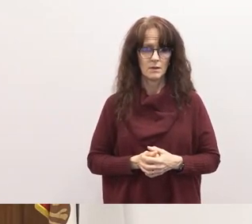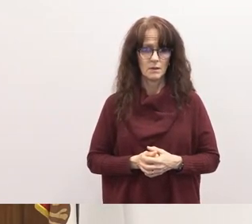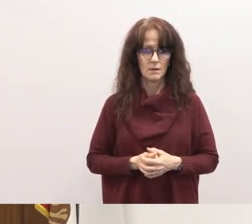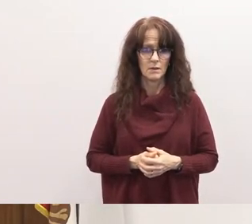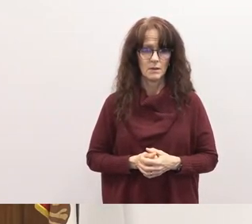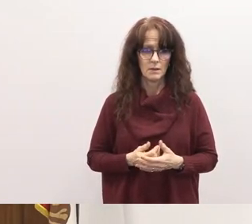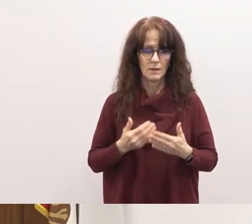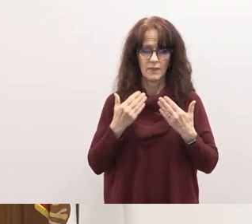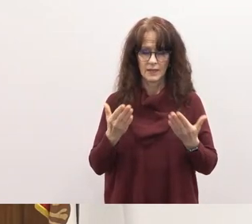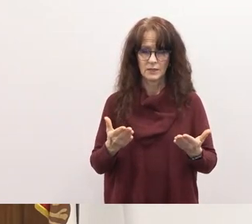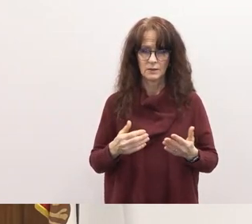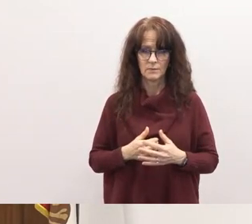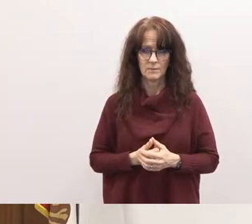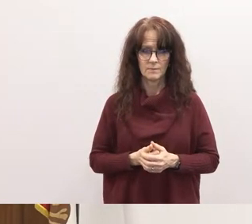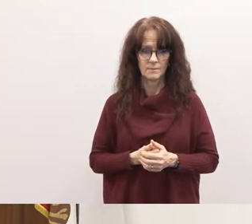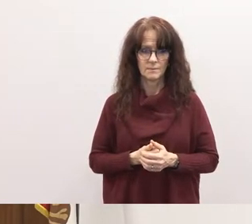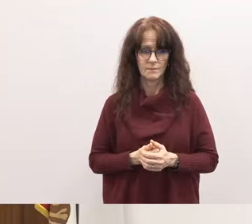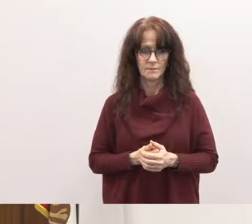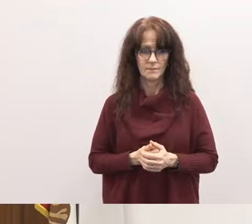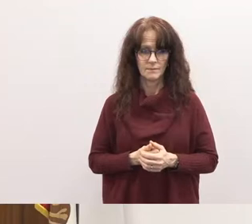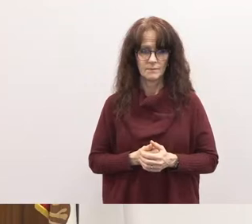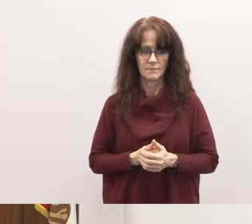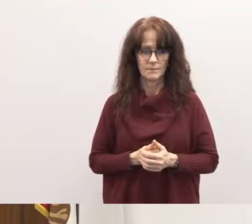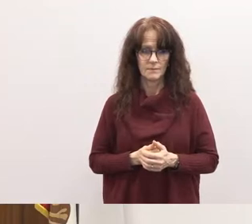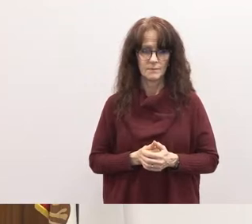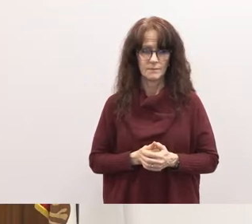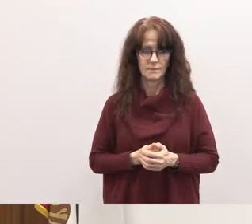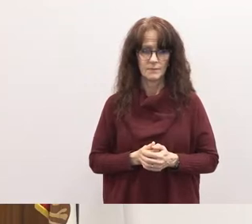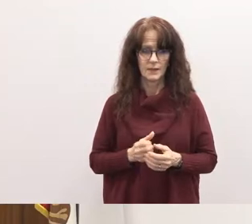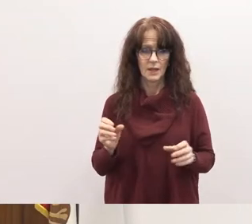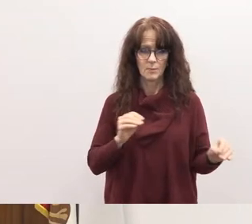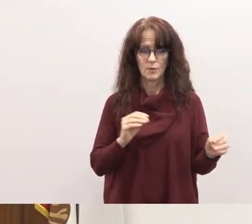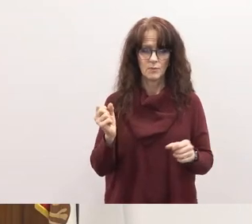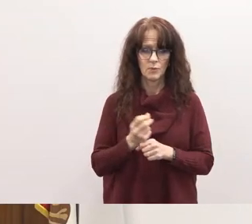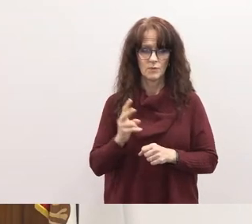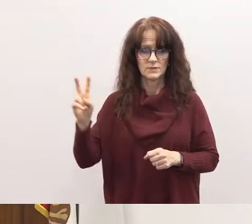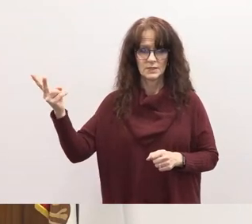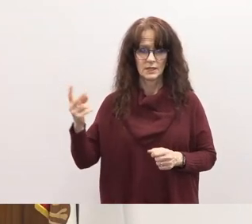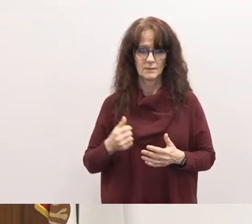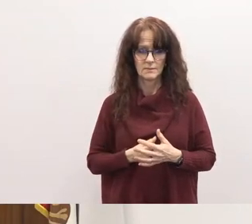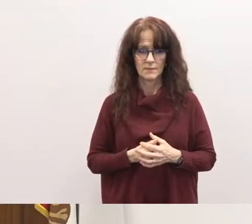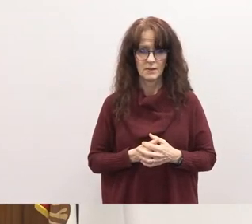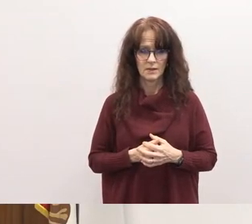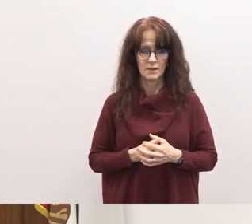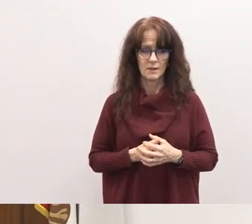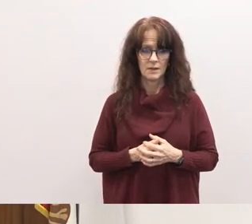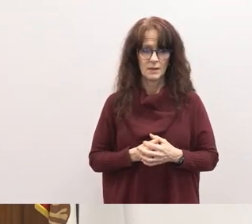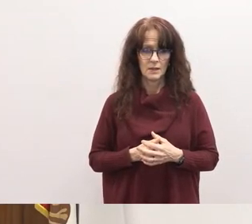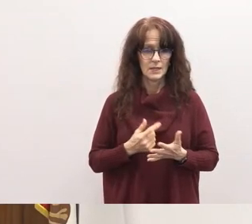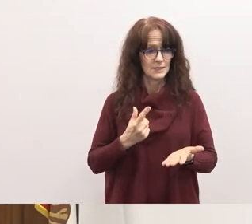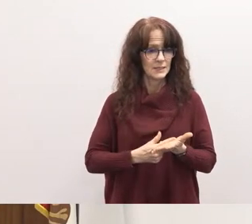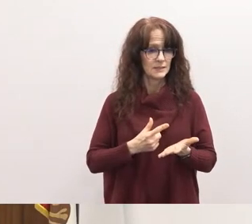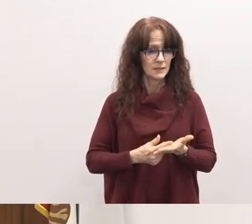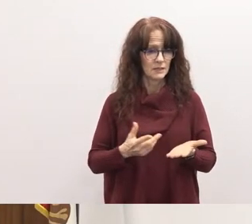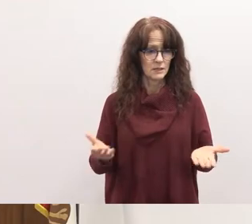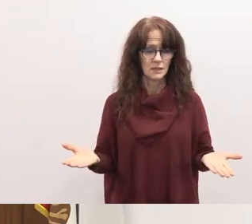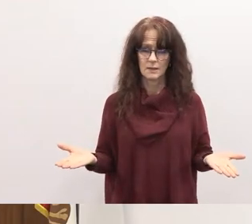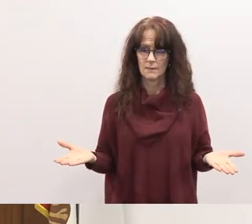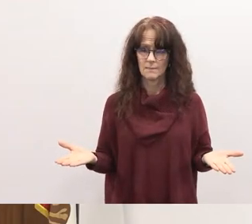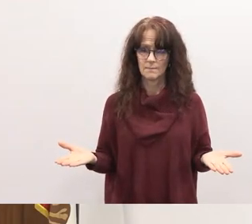Thank you. Do we have a motion? I move to approve. Second. Any discussion?